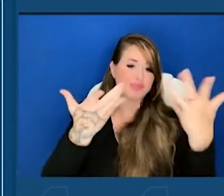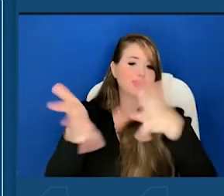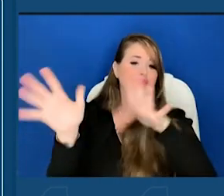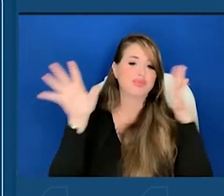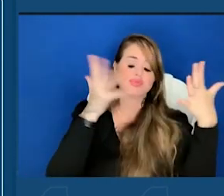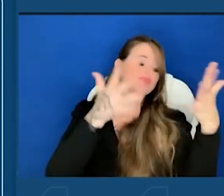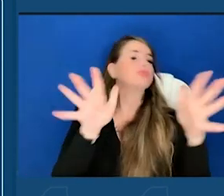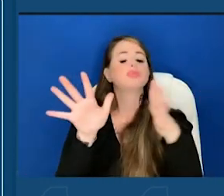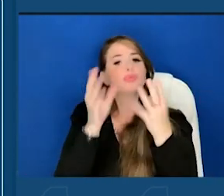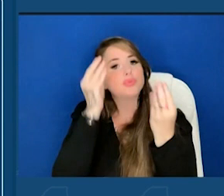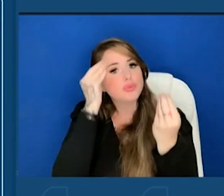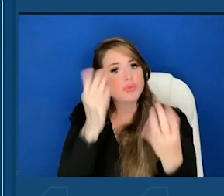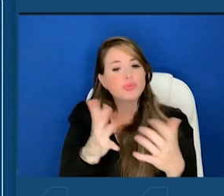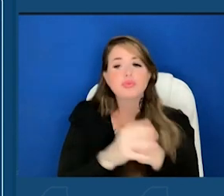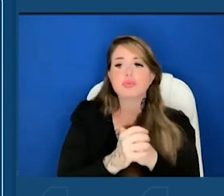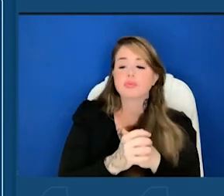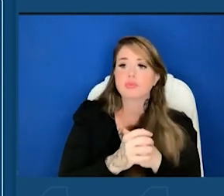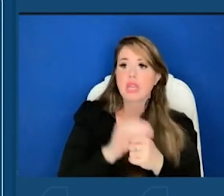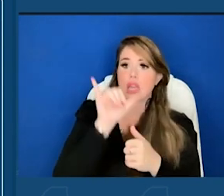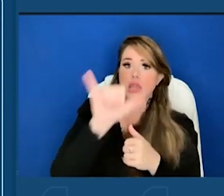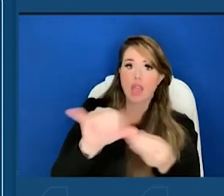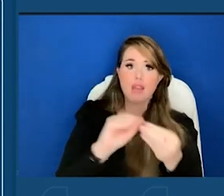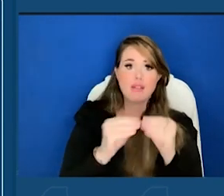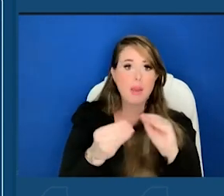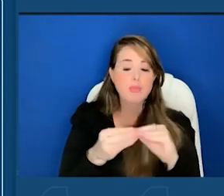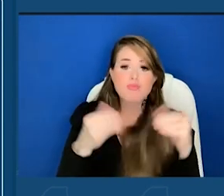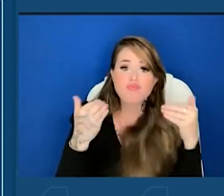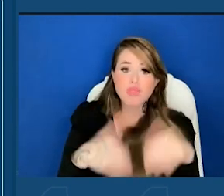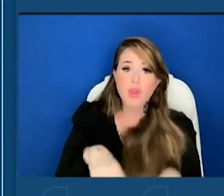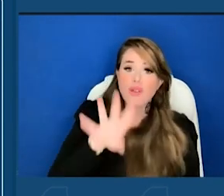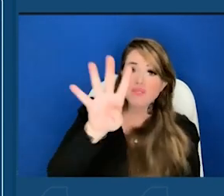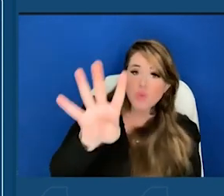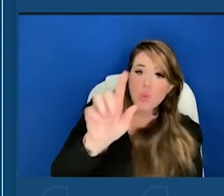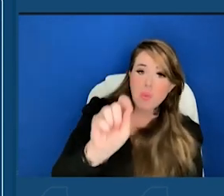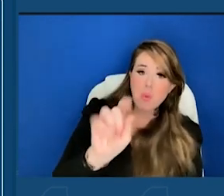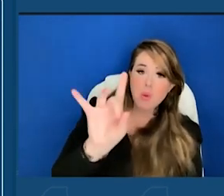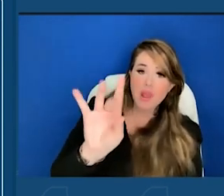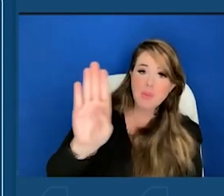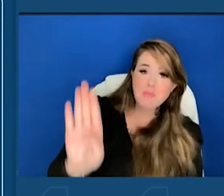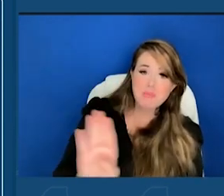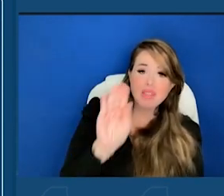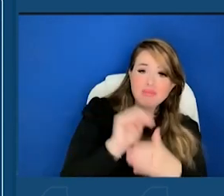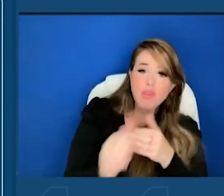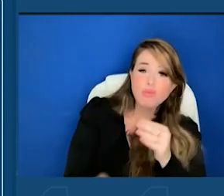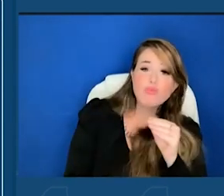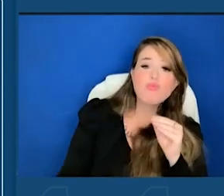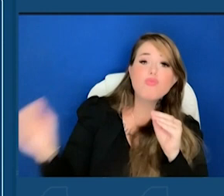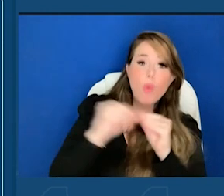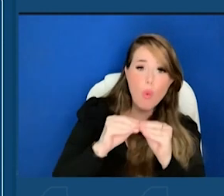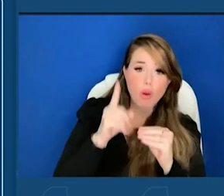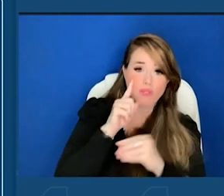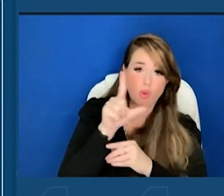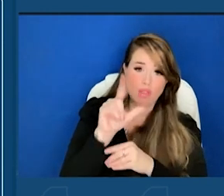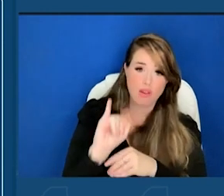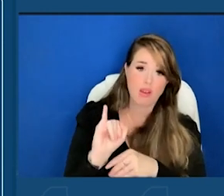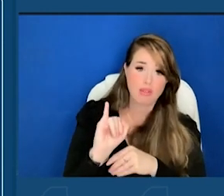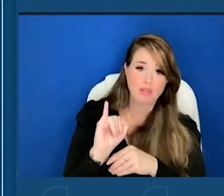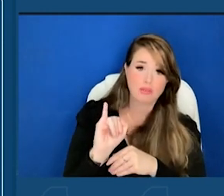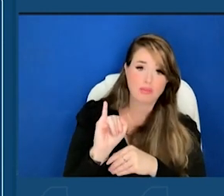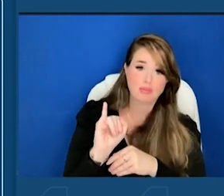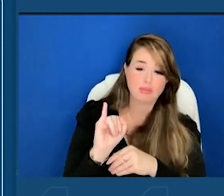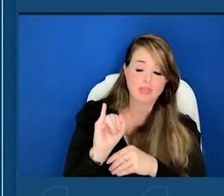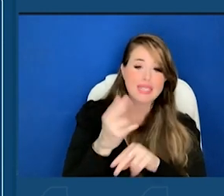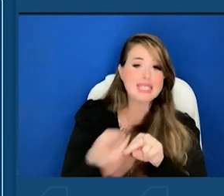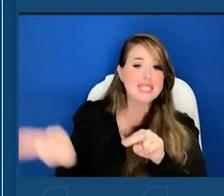Now, that is $4.8 billion more for Long Island, more for Long Island, and an increase